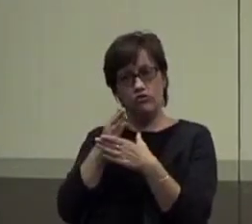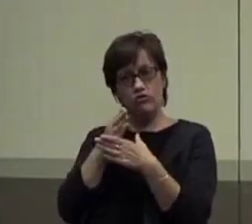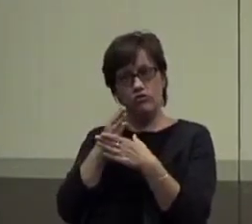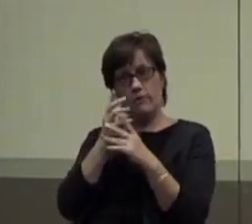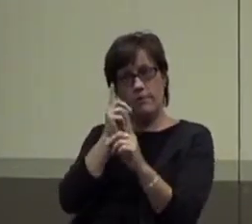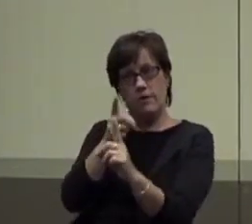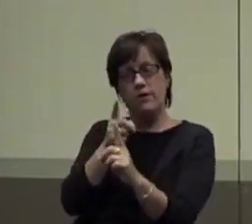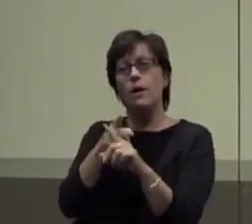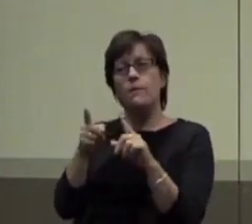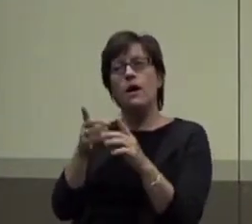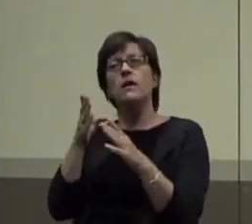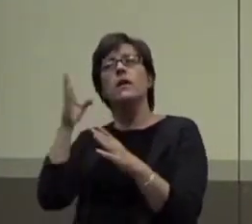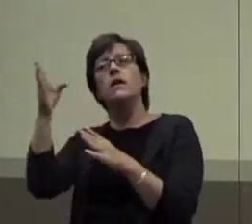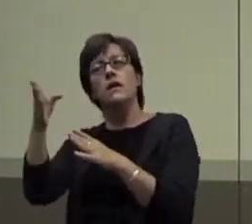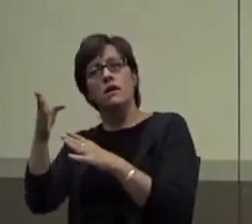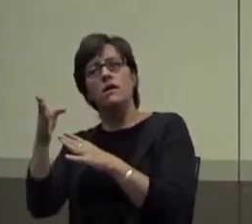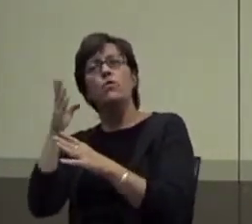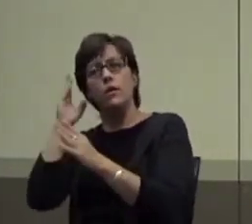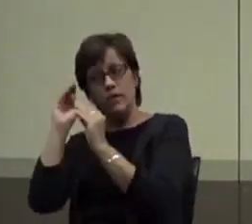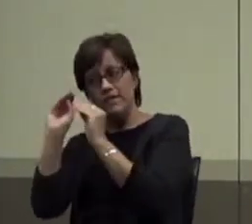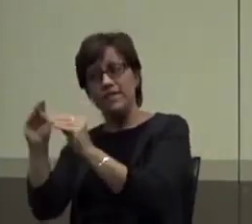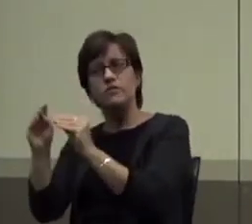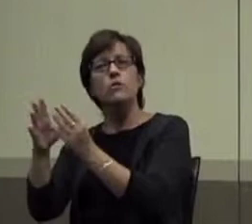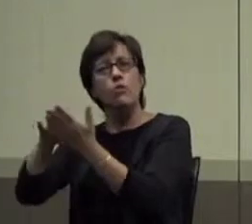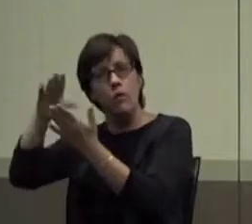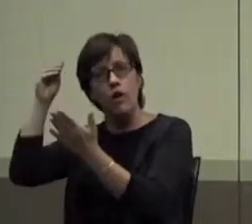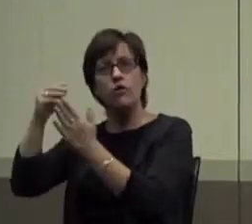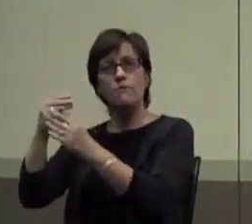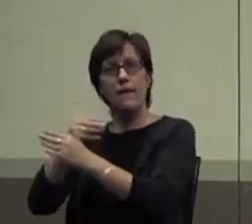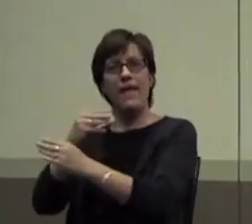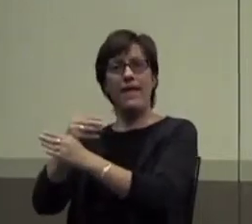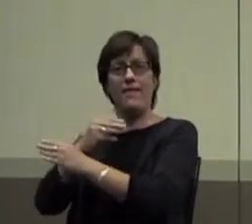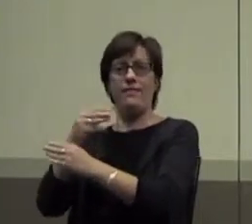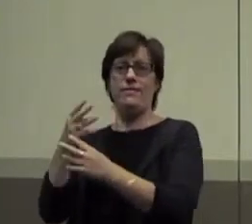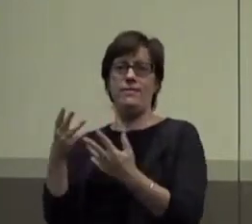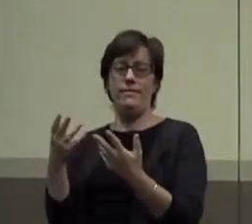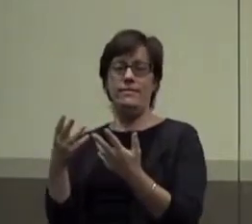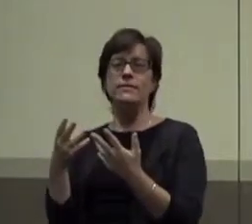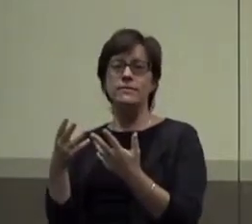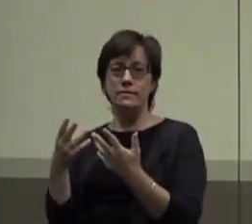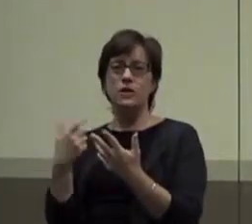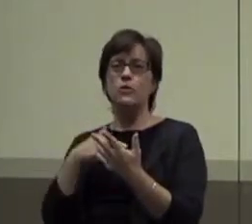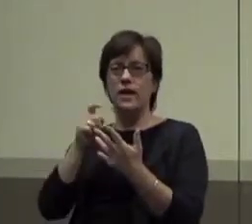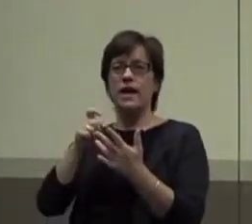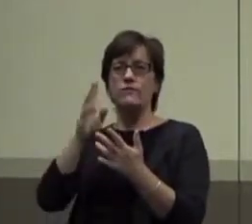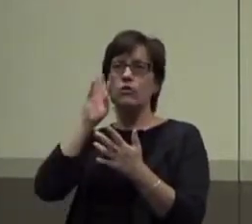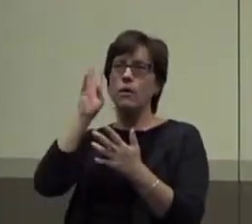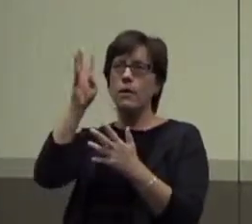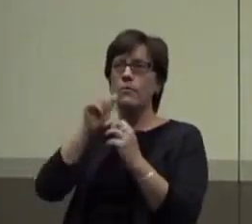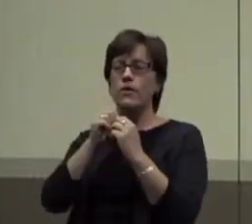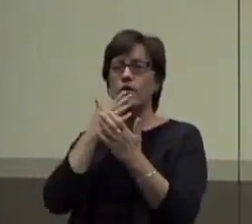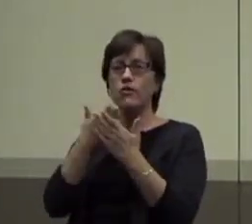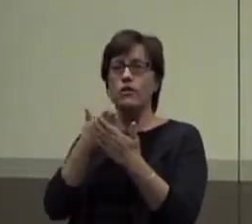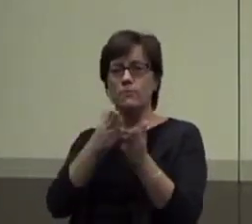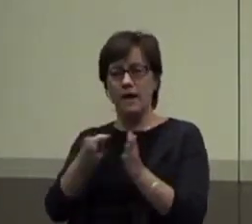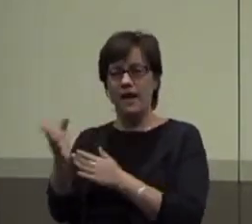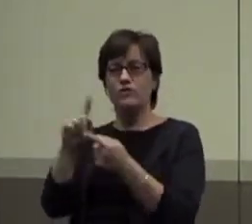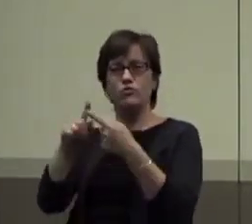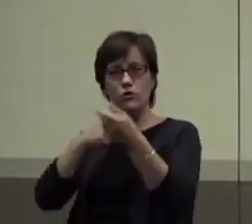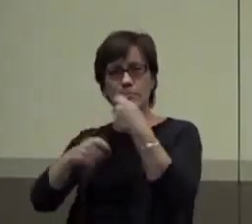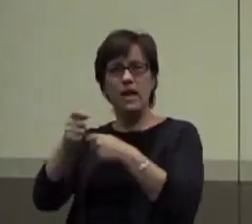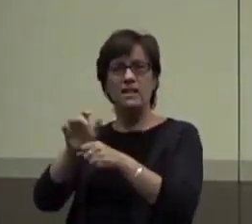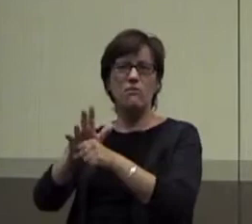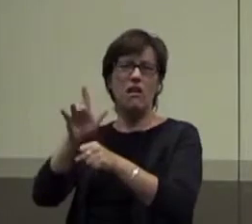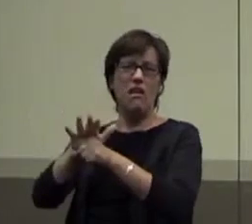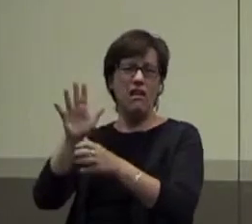but our long-term is definitely we're going to get him those math skills. And we don't forget about that, okay? But we need to come up with a good plan to replace that behavior and,